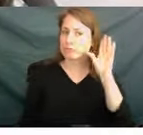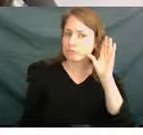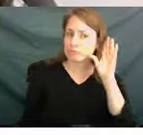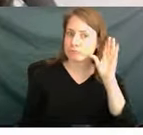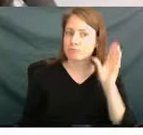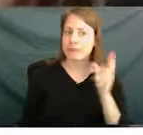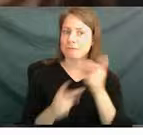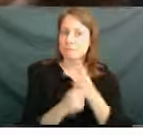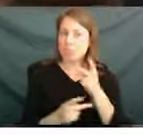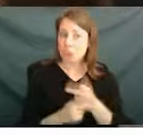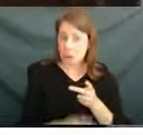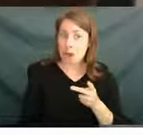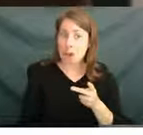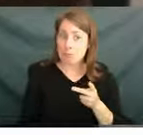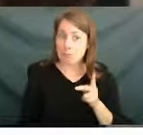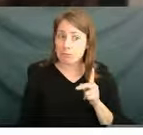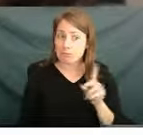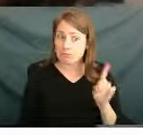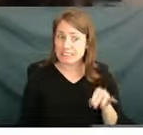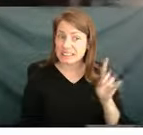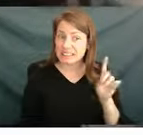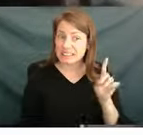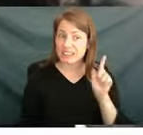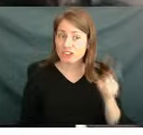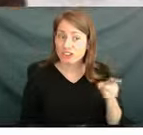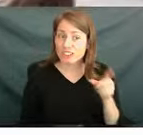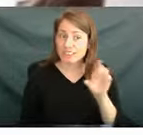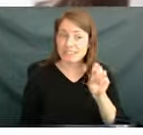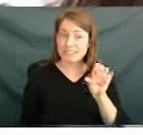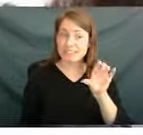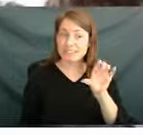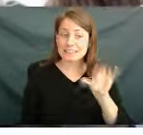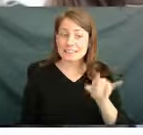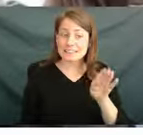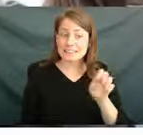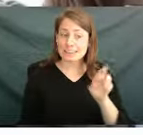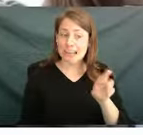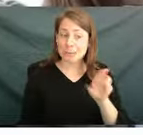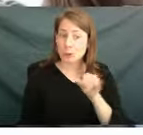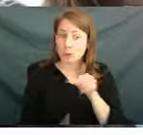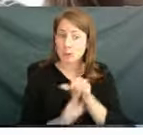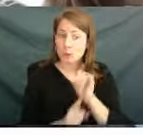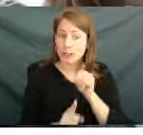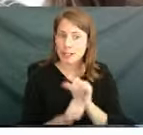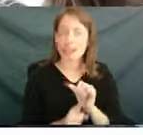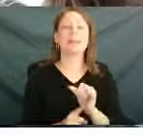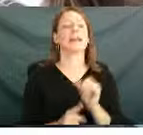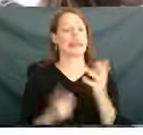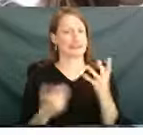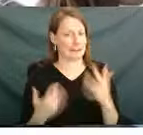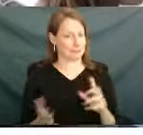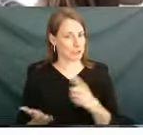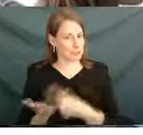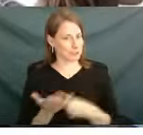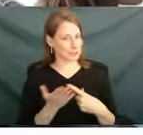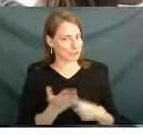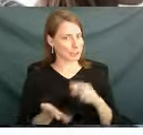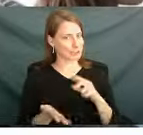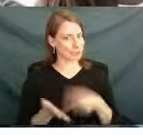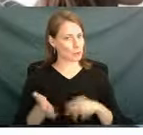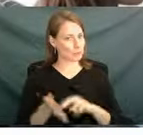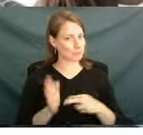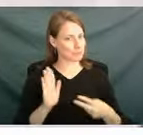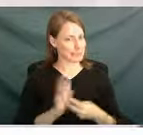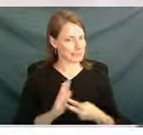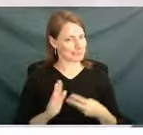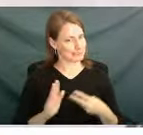forms of cyberbullying. So can we have some ideas then? We could try somebody for sending rude text messages. Rude text messages, that's a